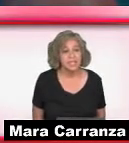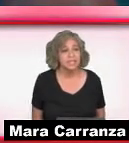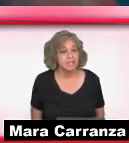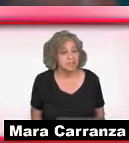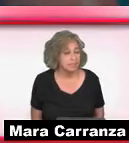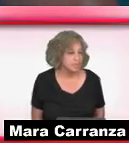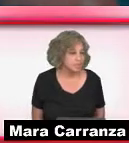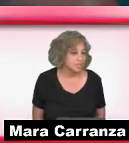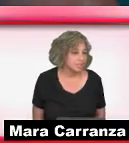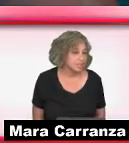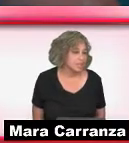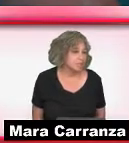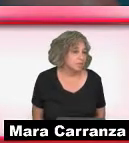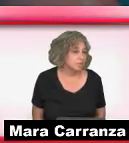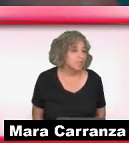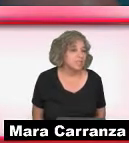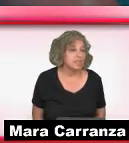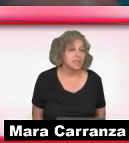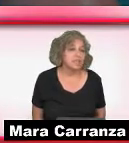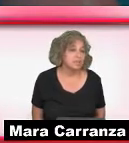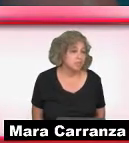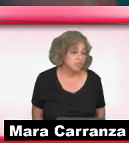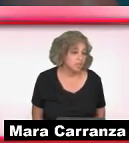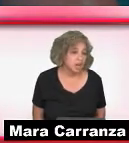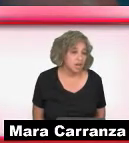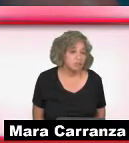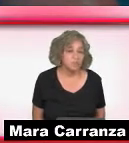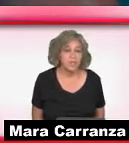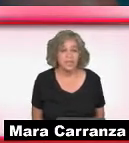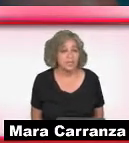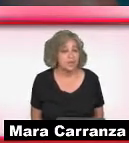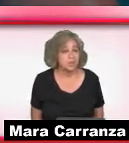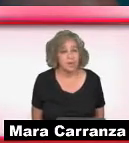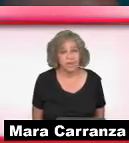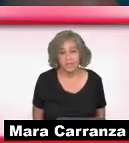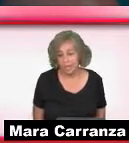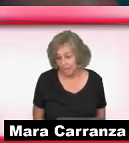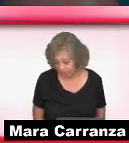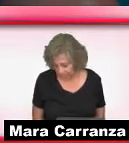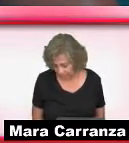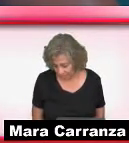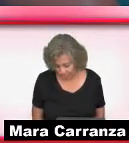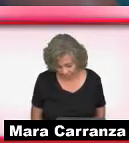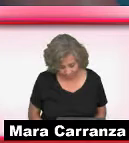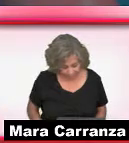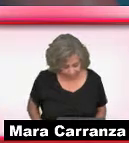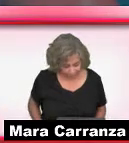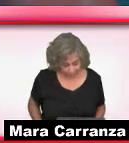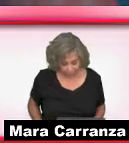a dozen of those ones that are going to lose their jobs because they don't want to have,